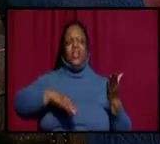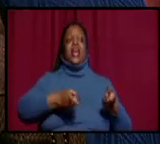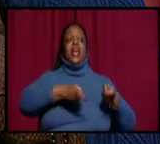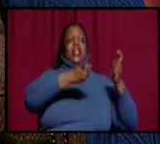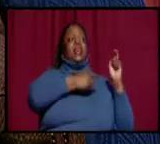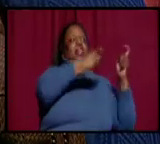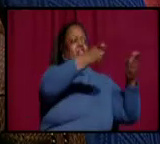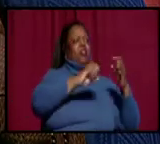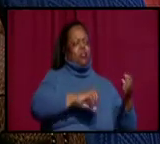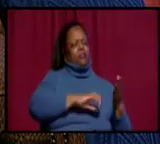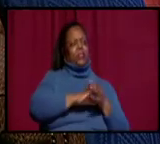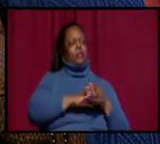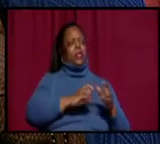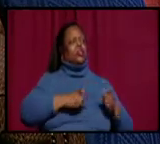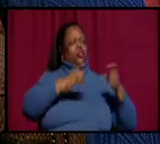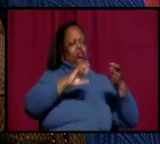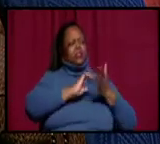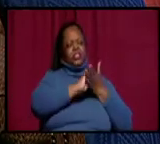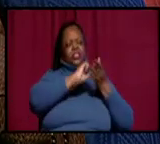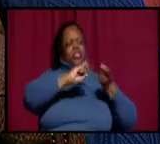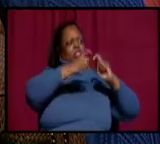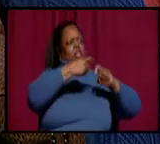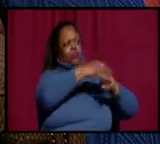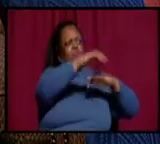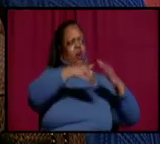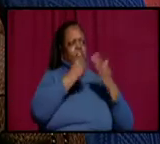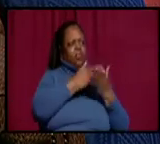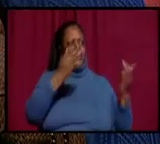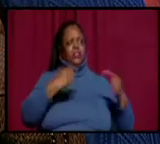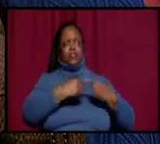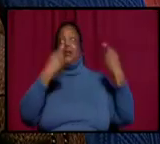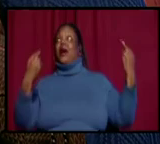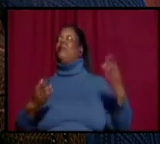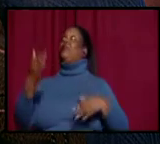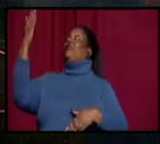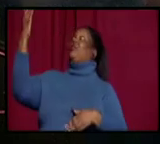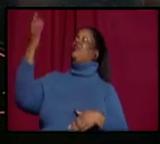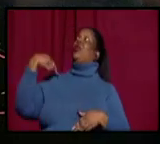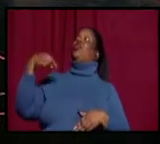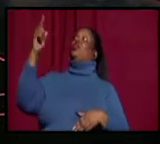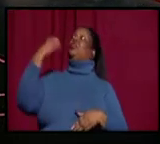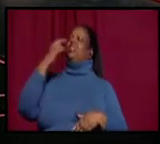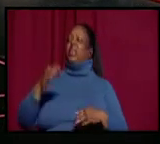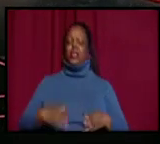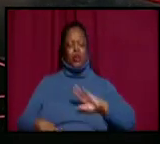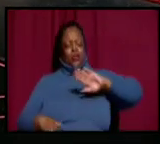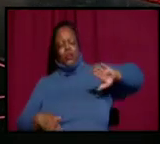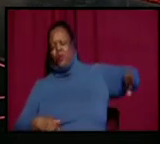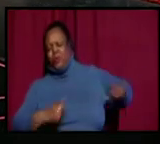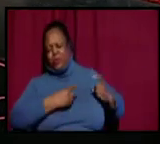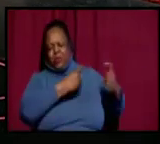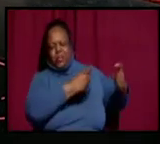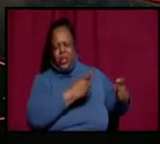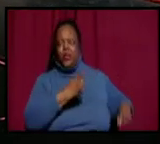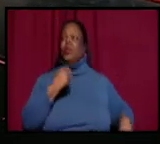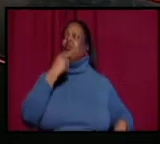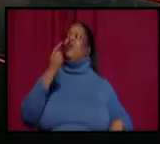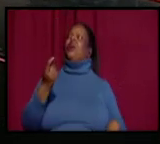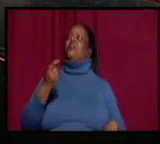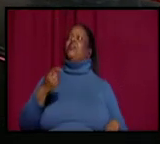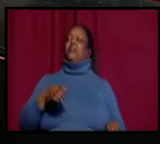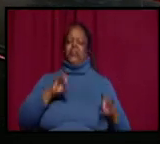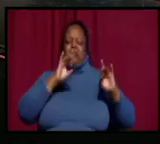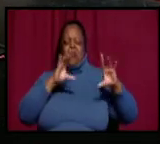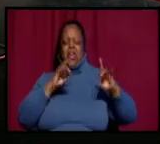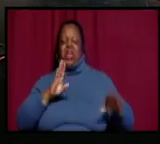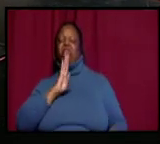turn away from everything not like you. God, we turn away from our wicked ways. You said you hate a proud look. You hate a